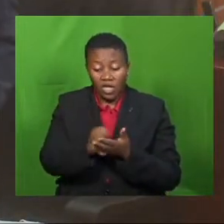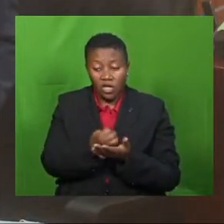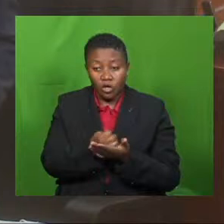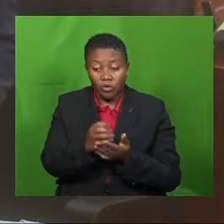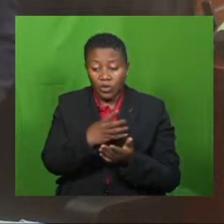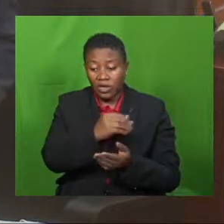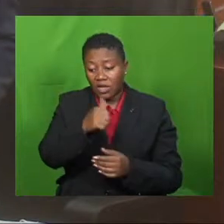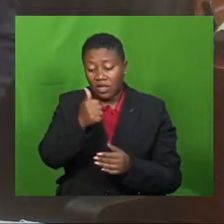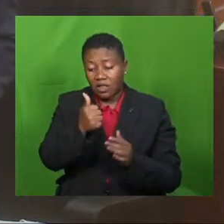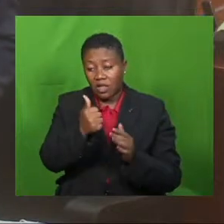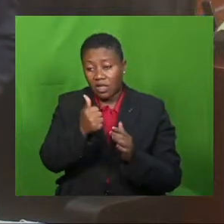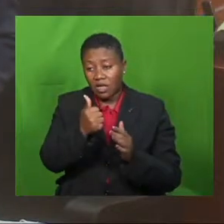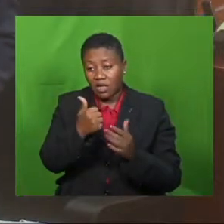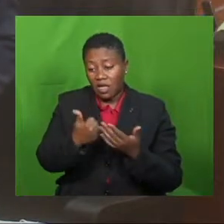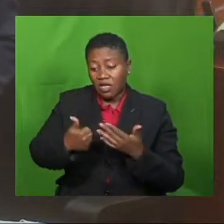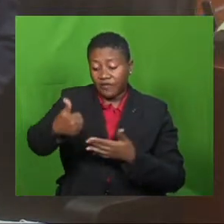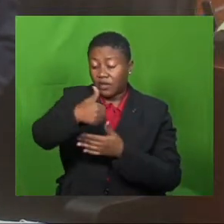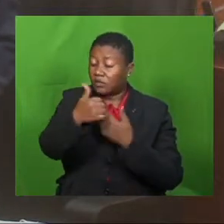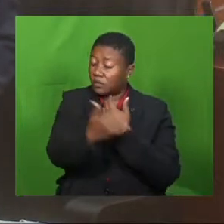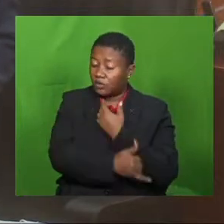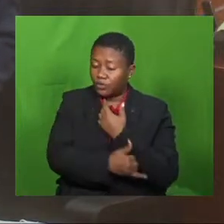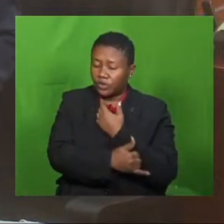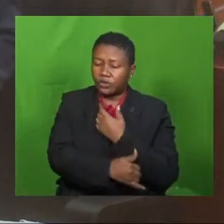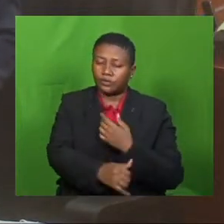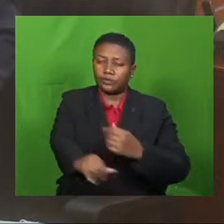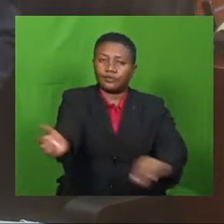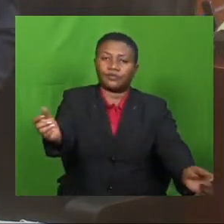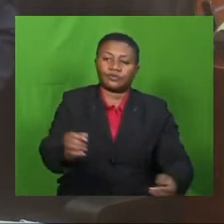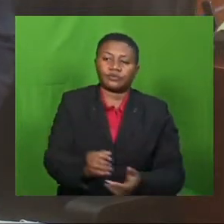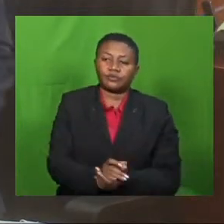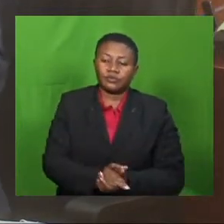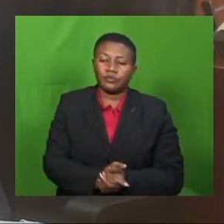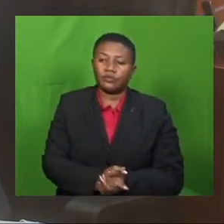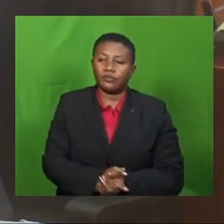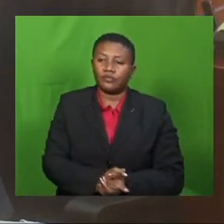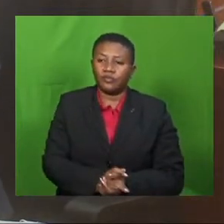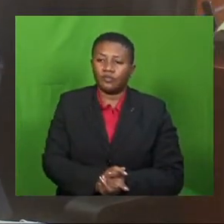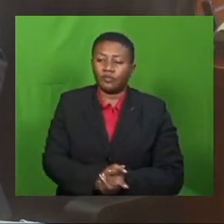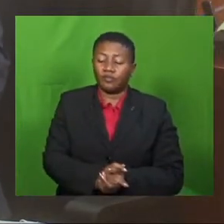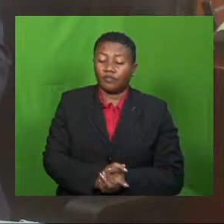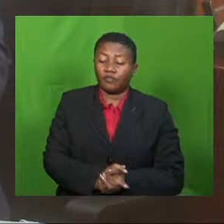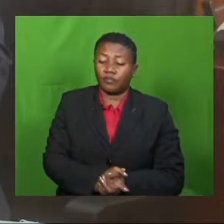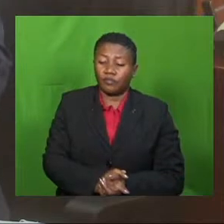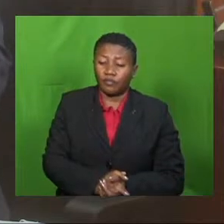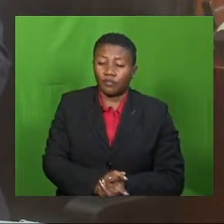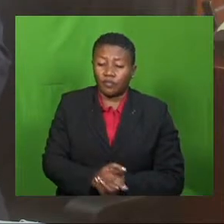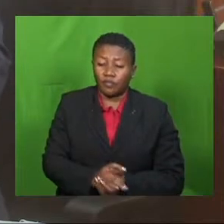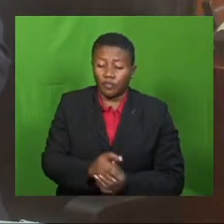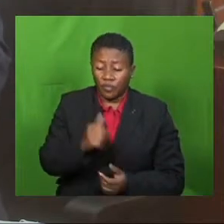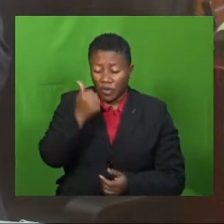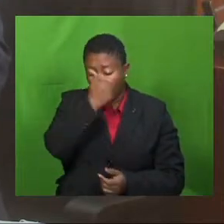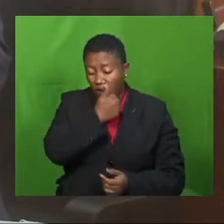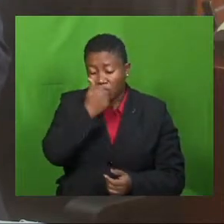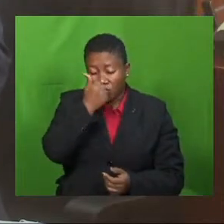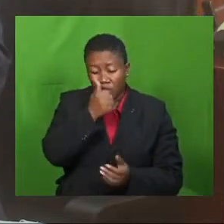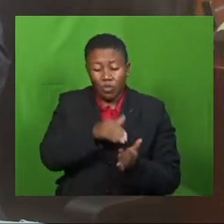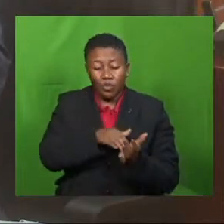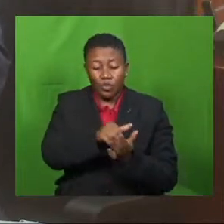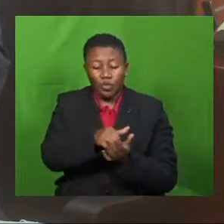advanced. Mr. Speaker, sixthly, Africa's weak transportation